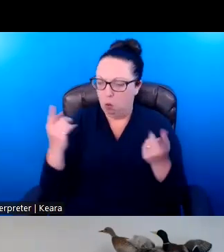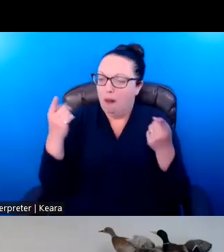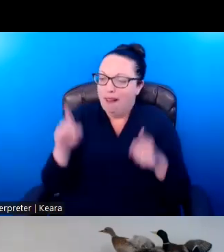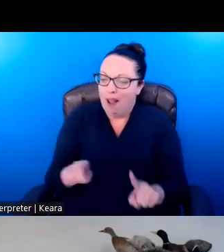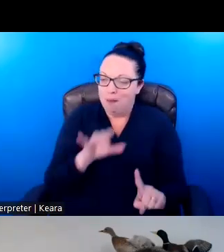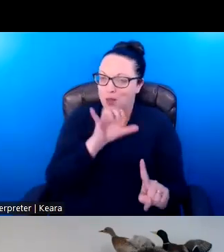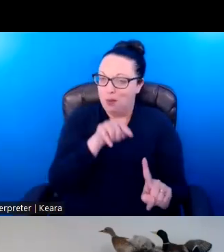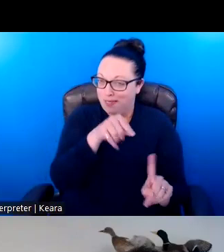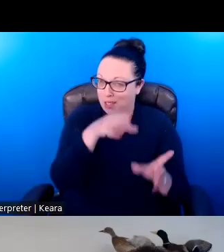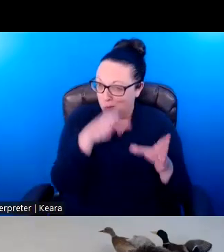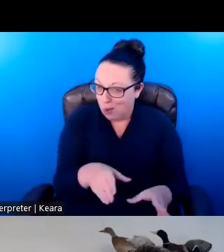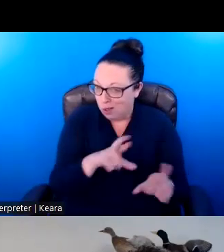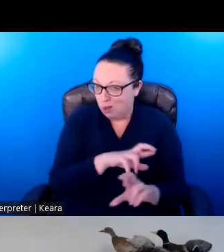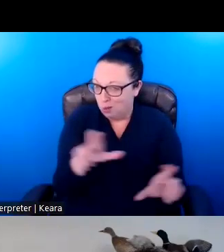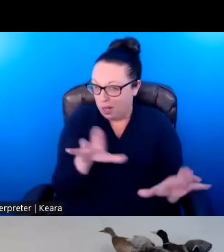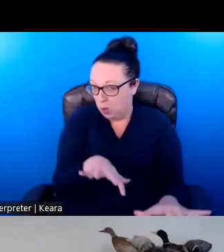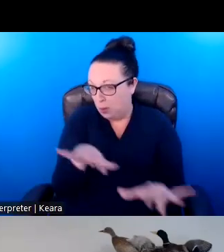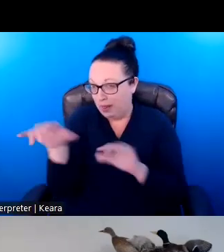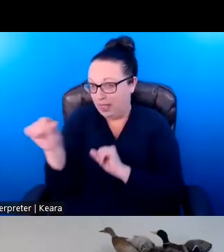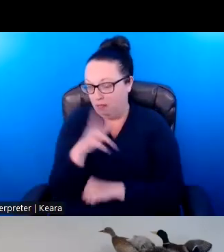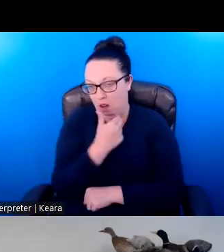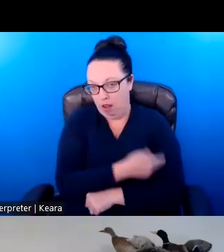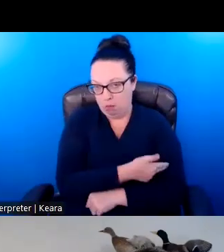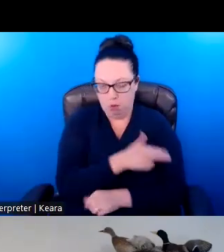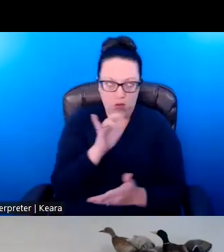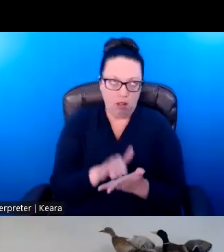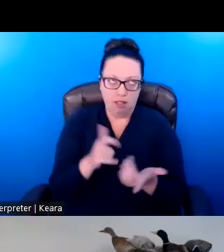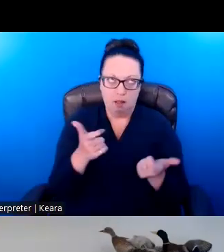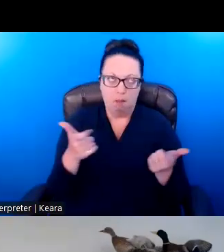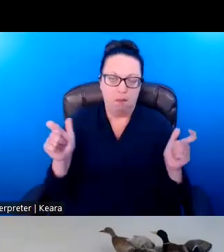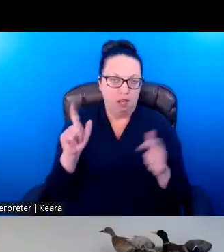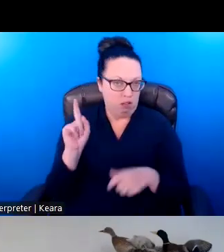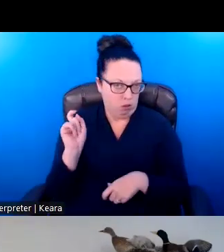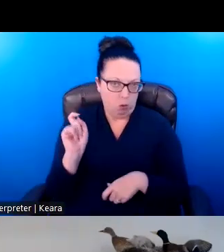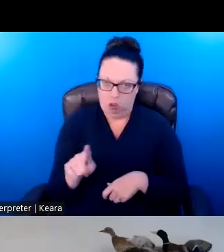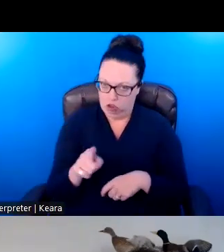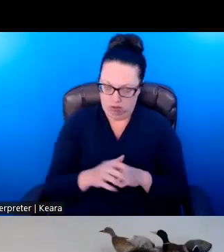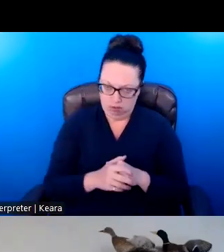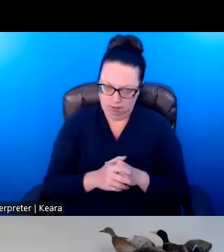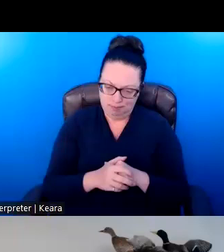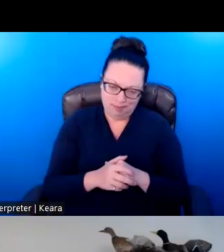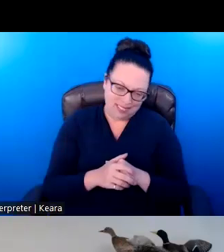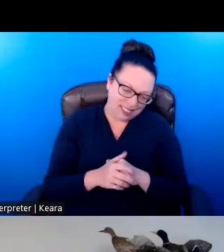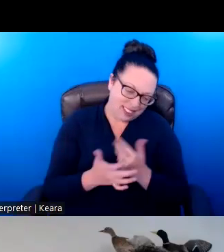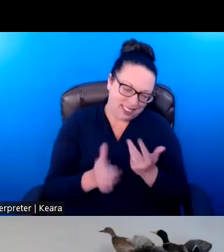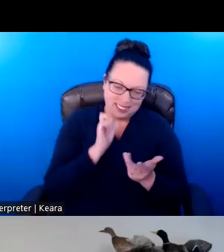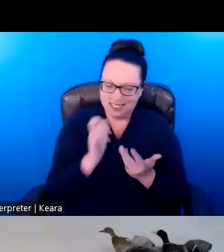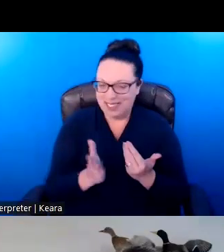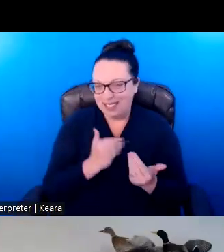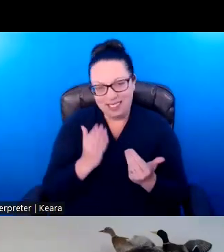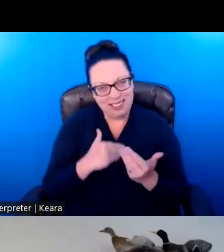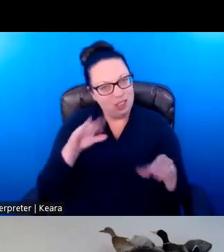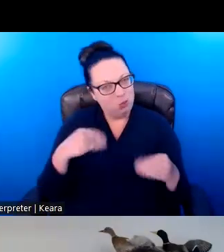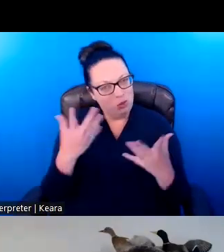the million or billion-dollar question from day one. And it's not easy for me to give you any specifics on that because